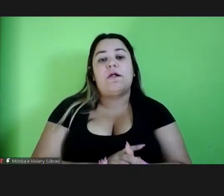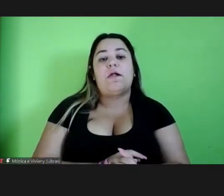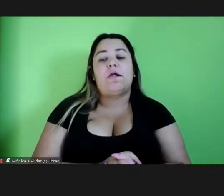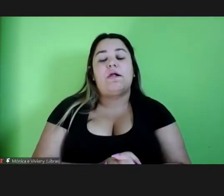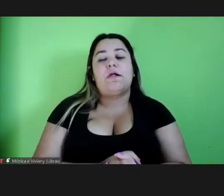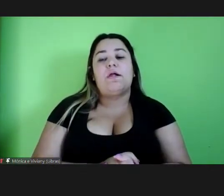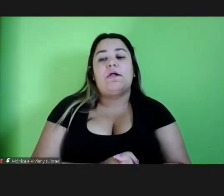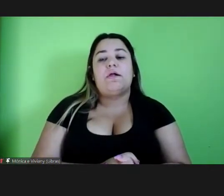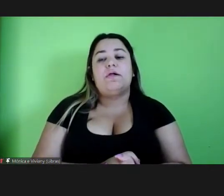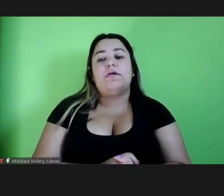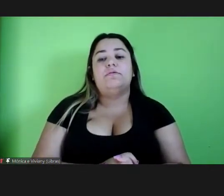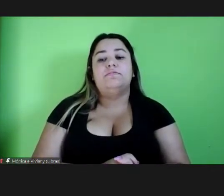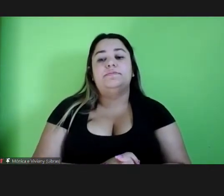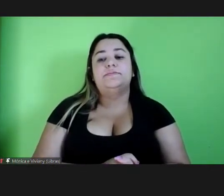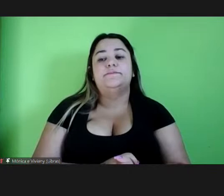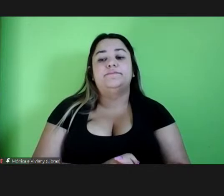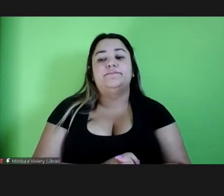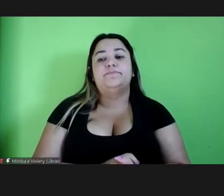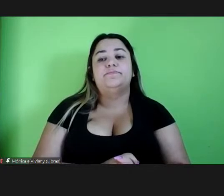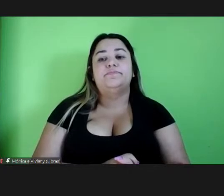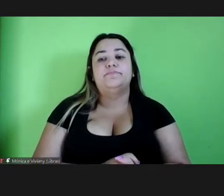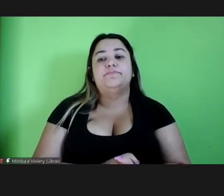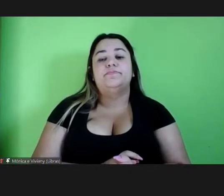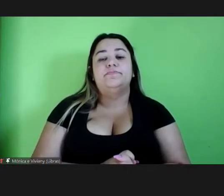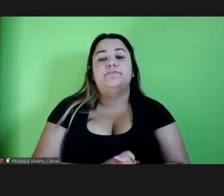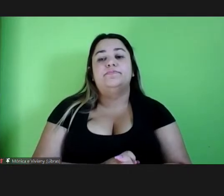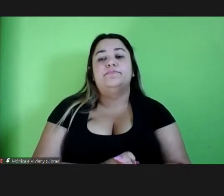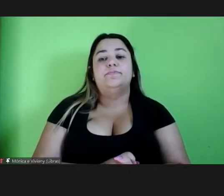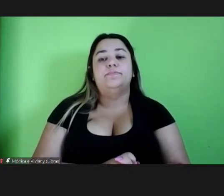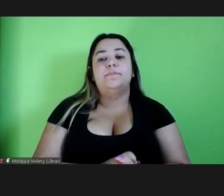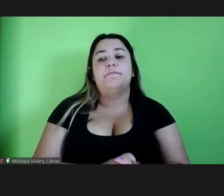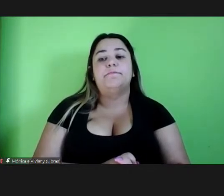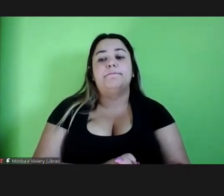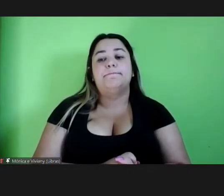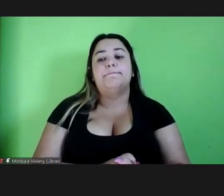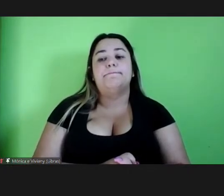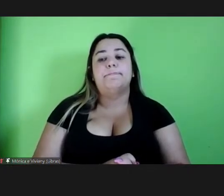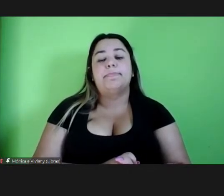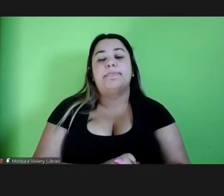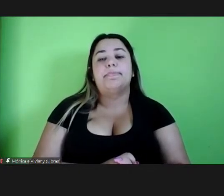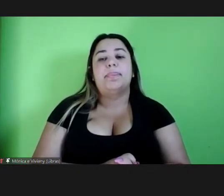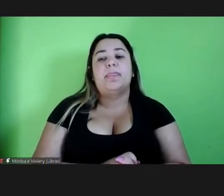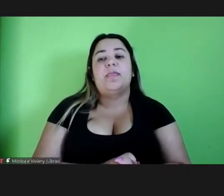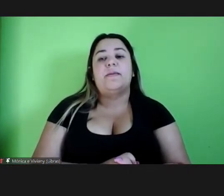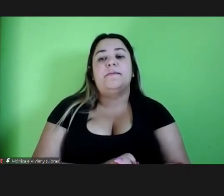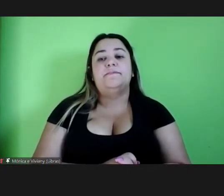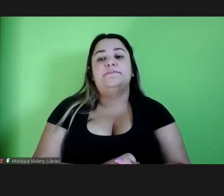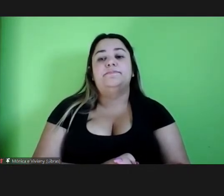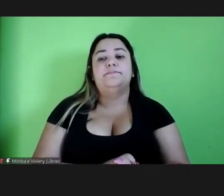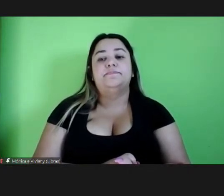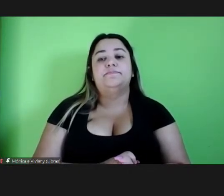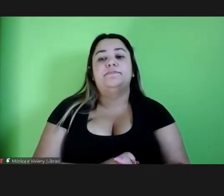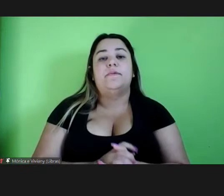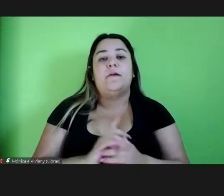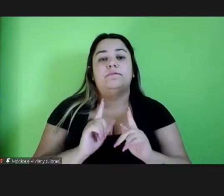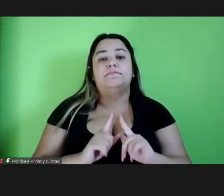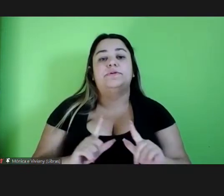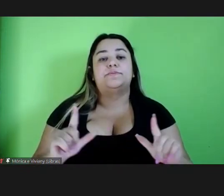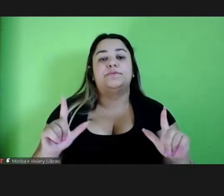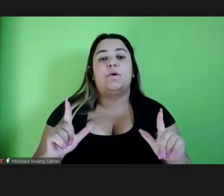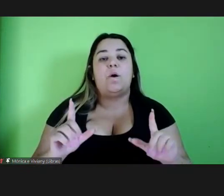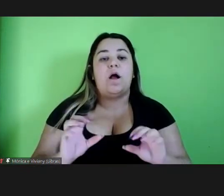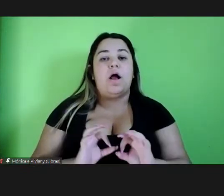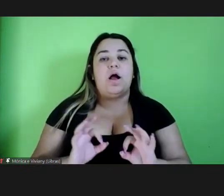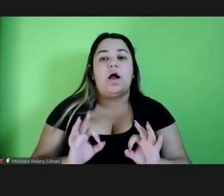Oops. And for some reason, it's not sharing. Ok. Bear with me.